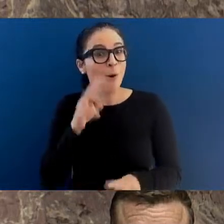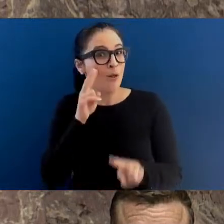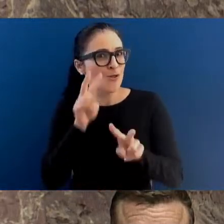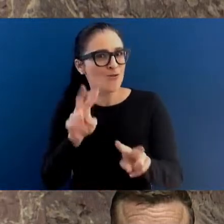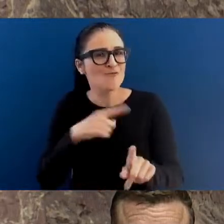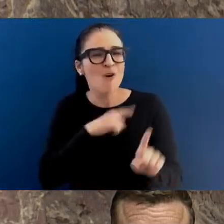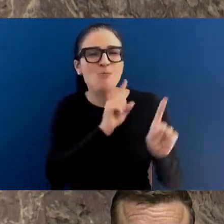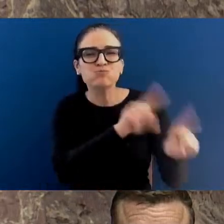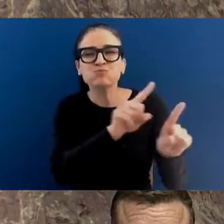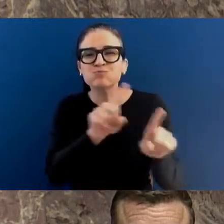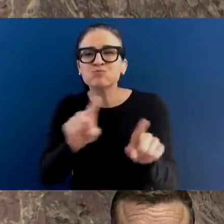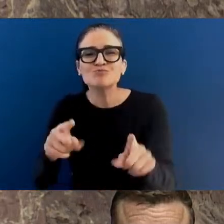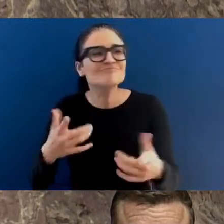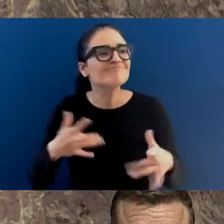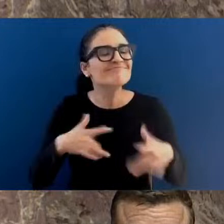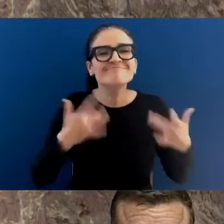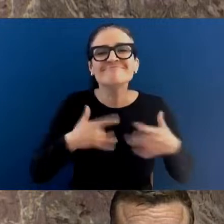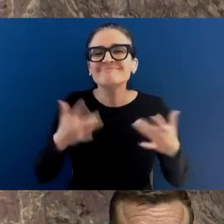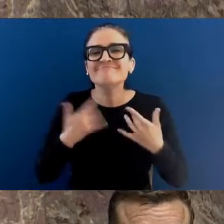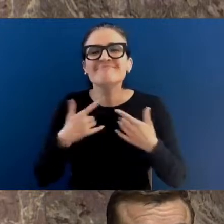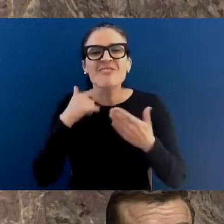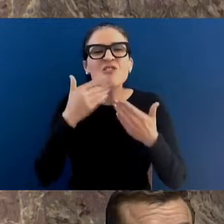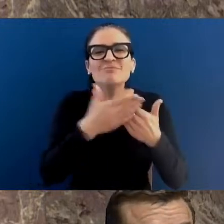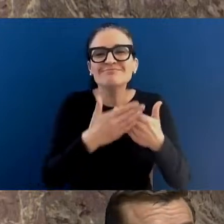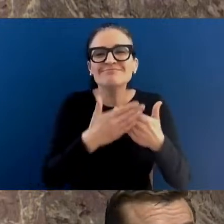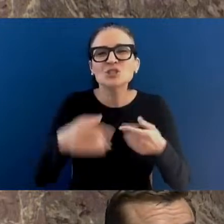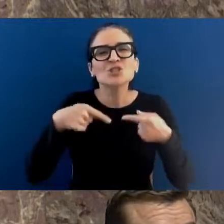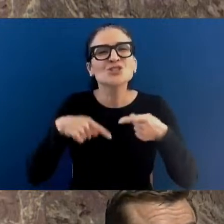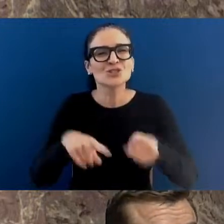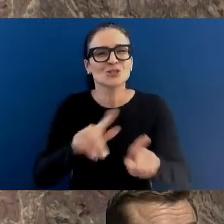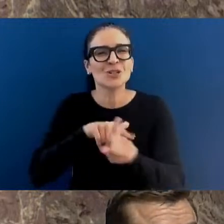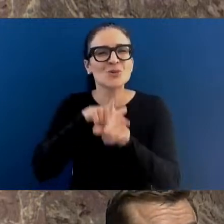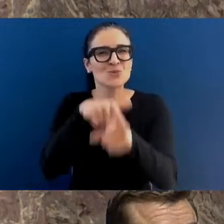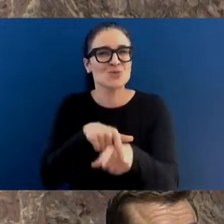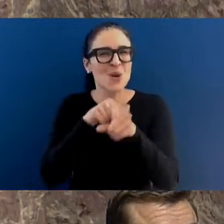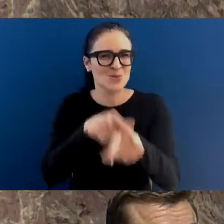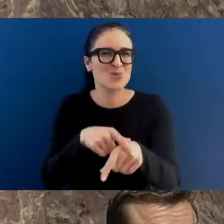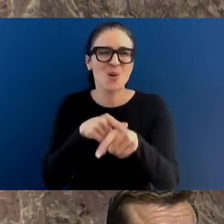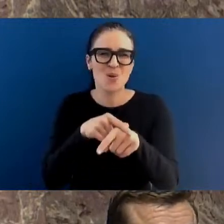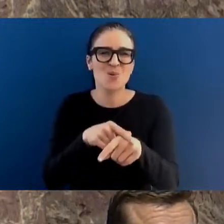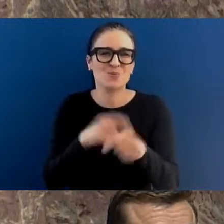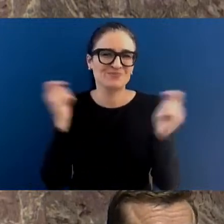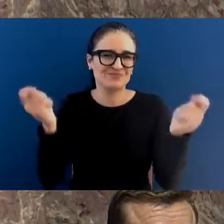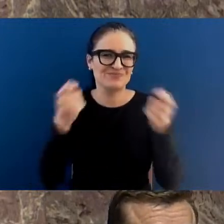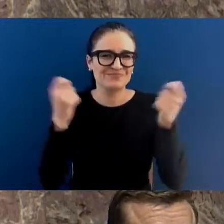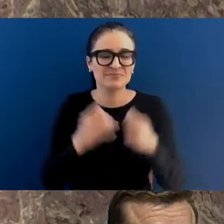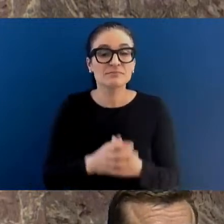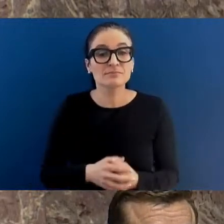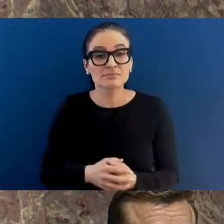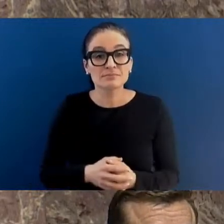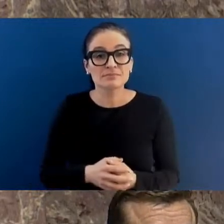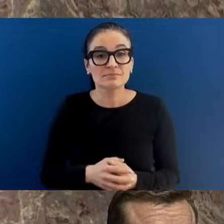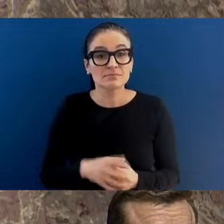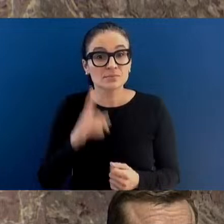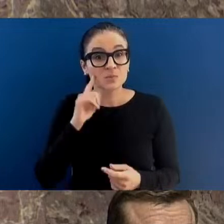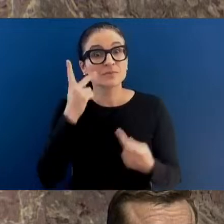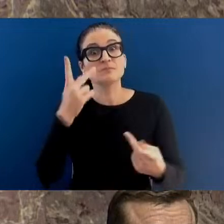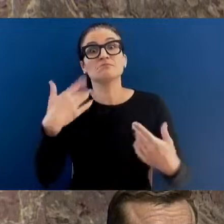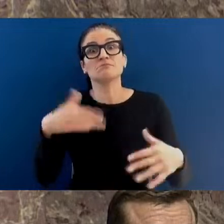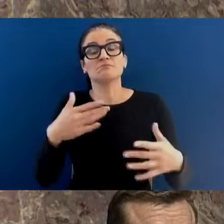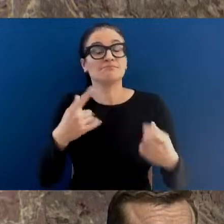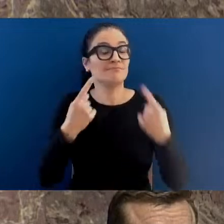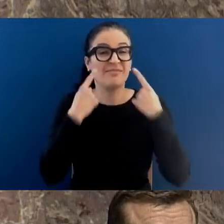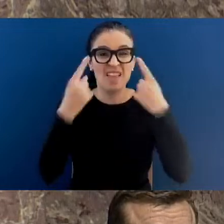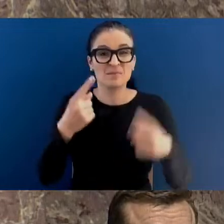and of course, Mr. Speaker, we'll see you at the world-famous Williams Lake Stampede. A hearty congratulations to all of the